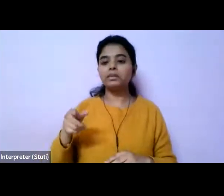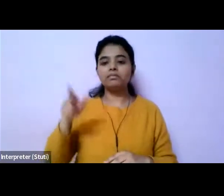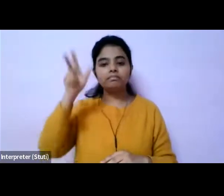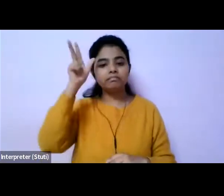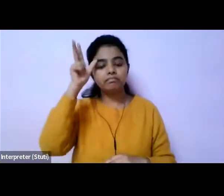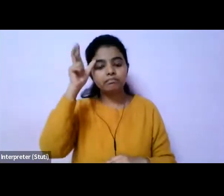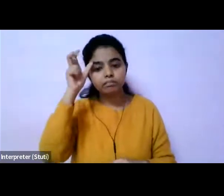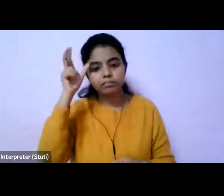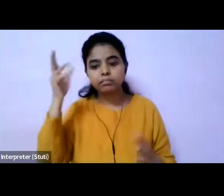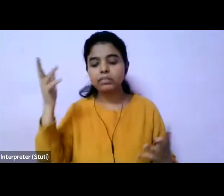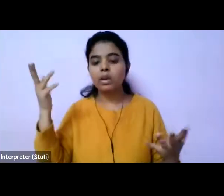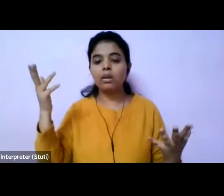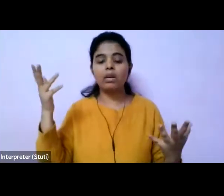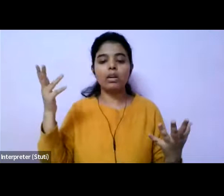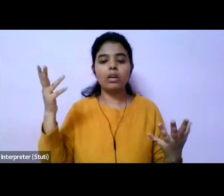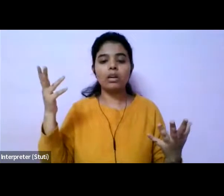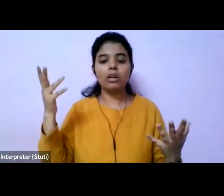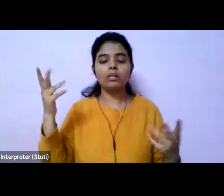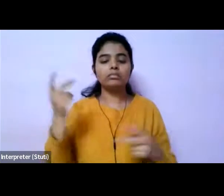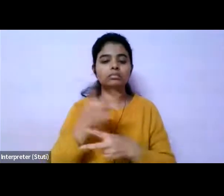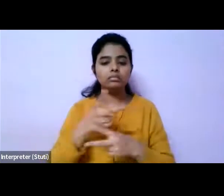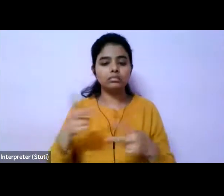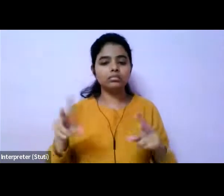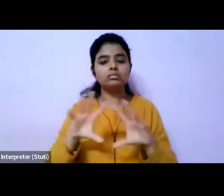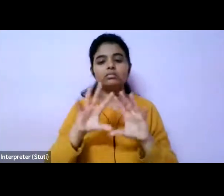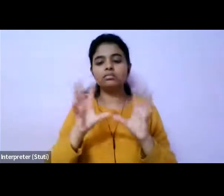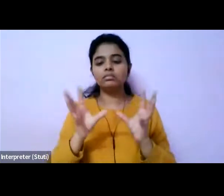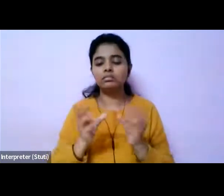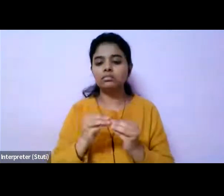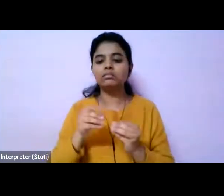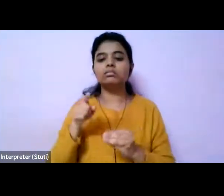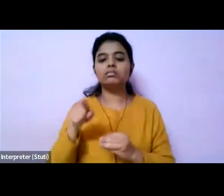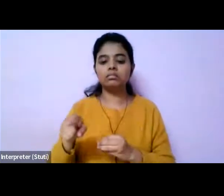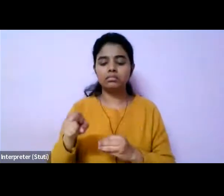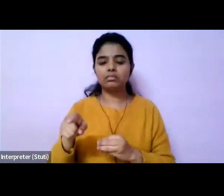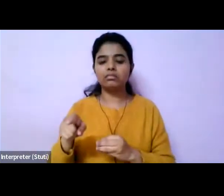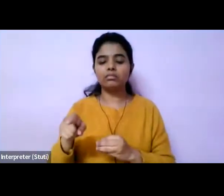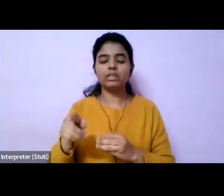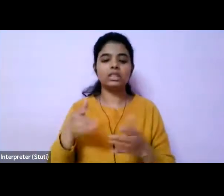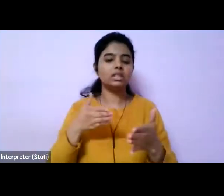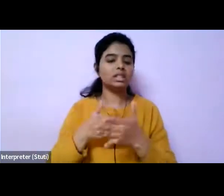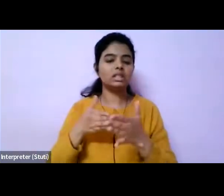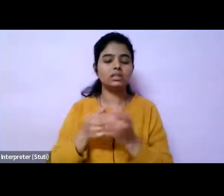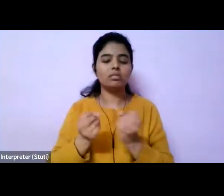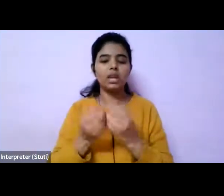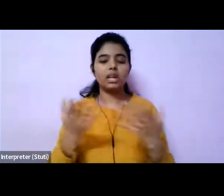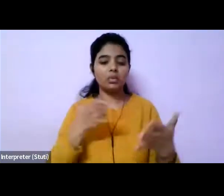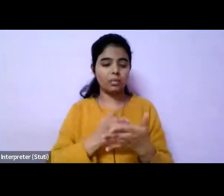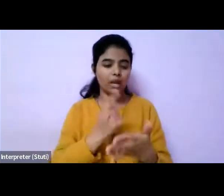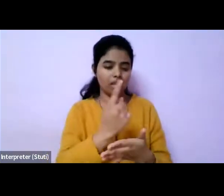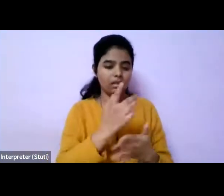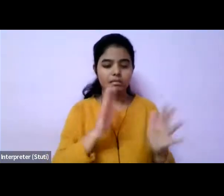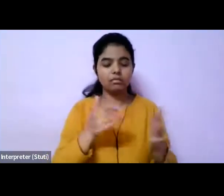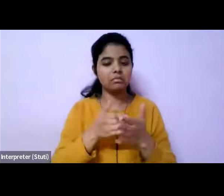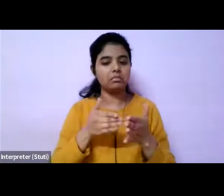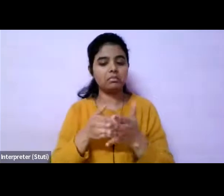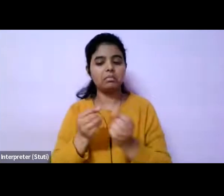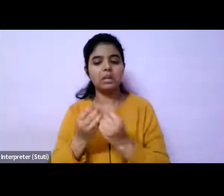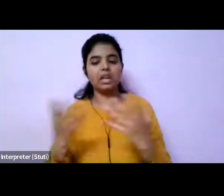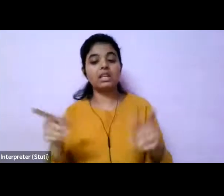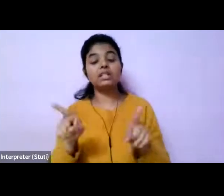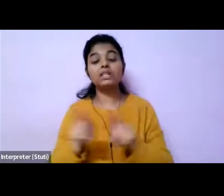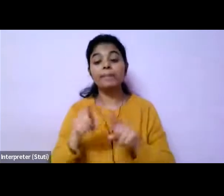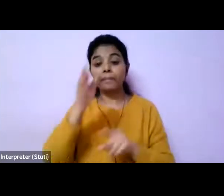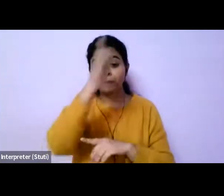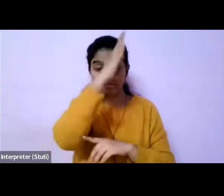conscious contestation, there are a wide range of ways in which resistance is manifested. And academic approaches